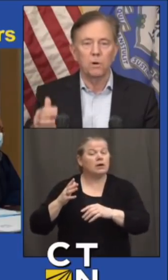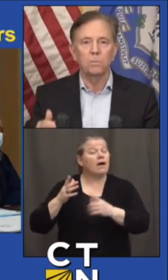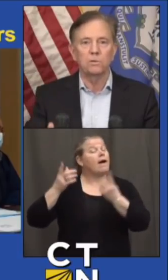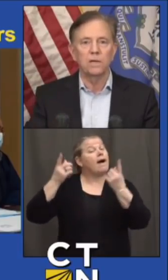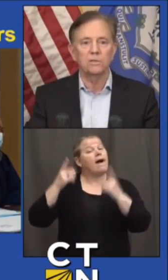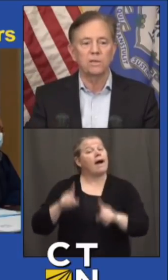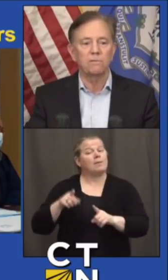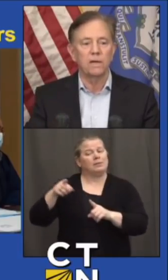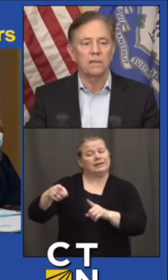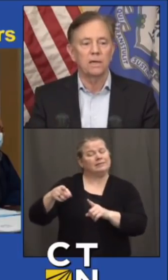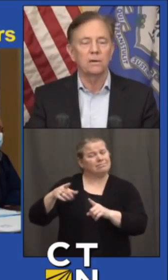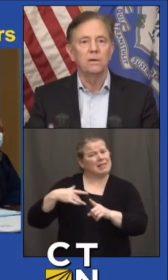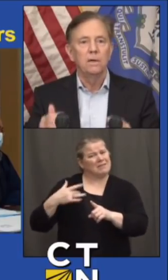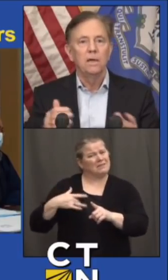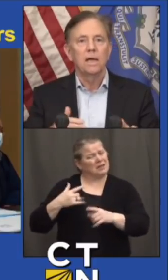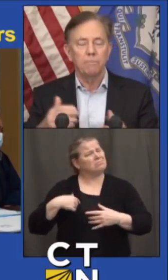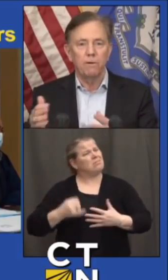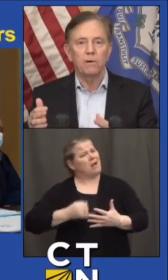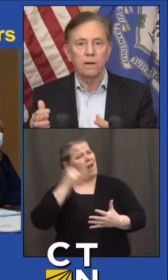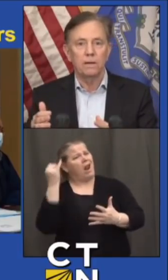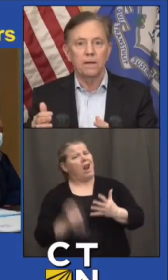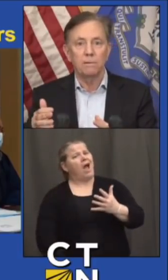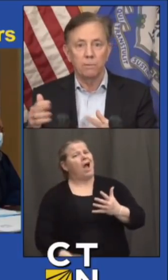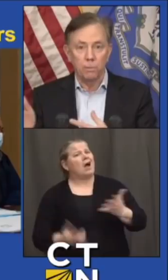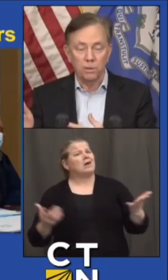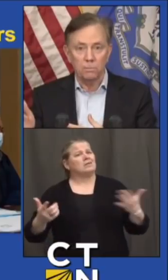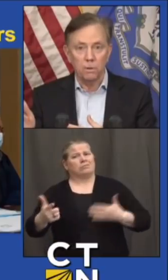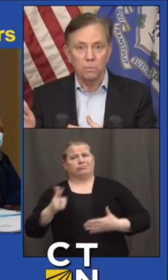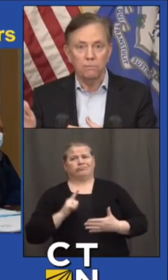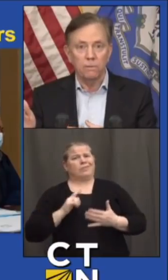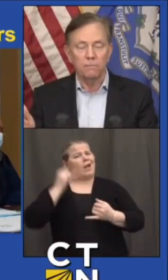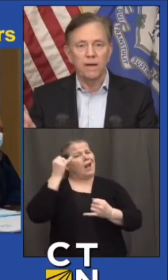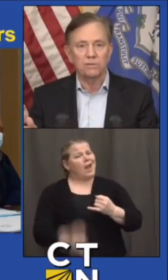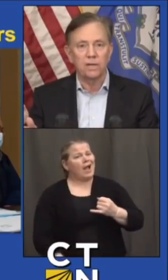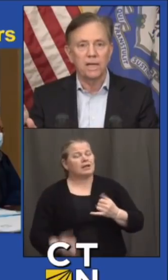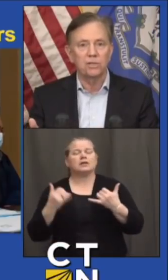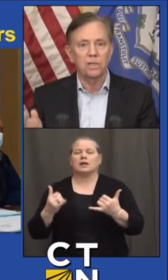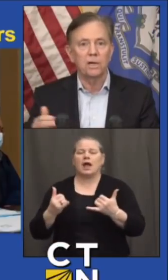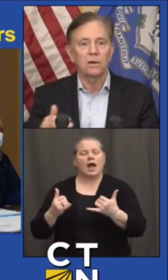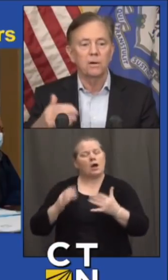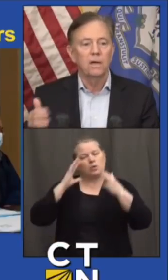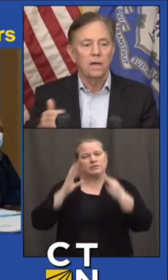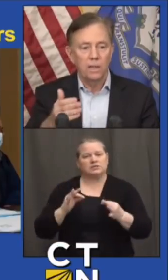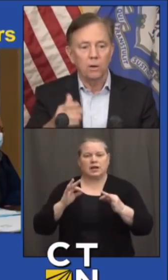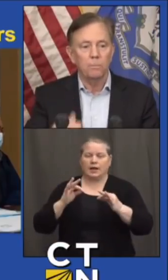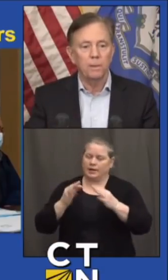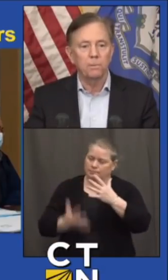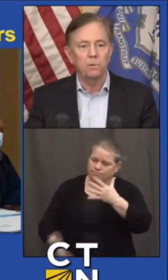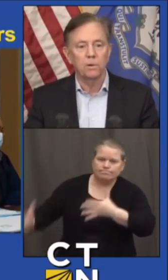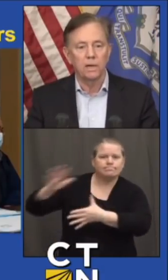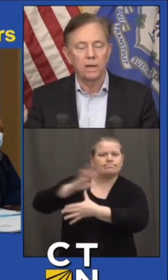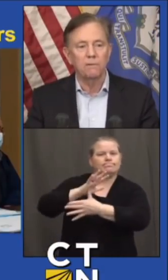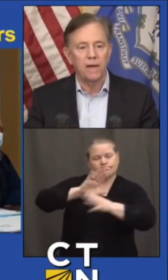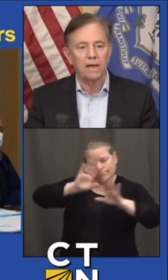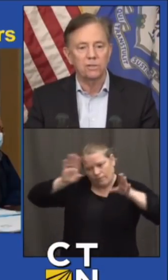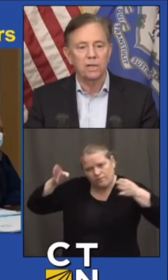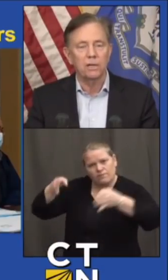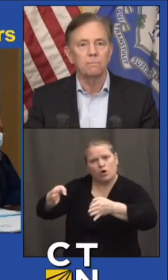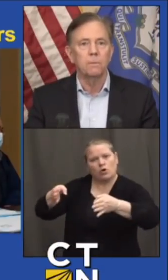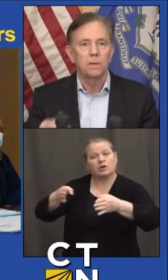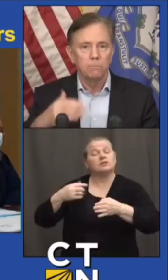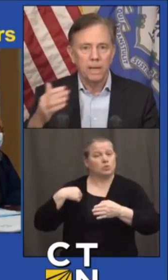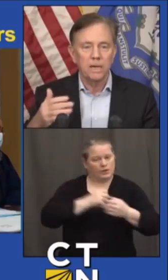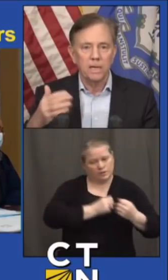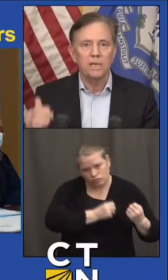brought the mobile testing van there and we brought the mobile vaccination there, and there are people getting